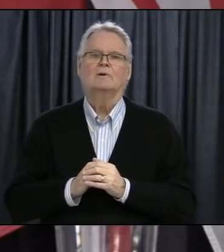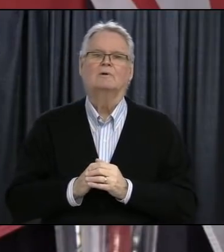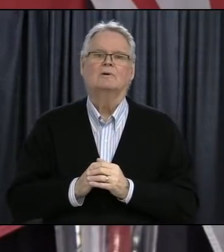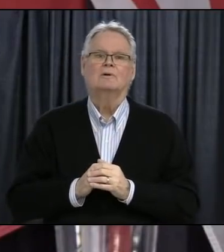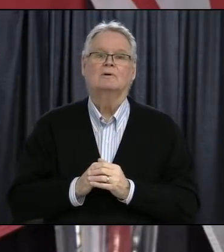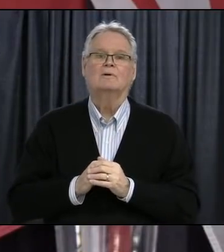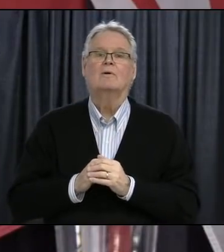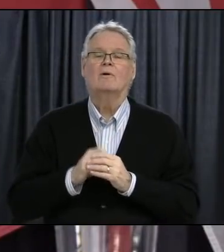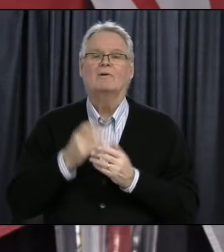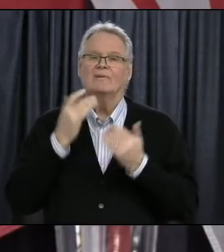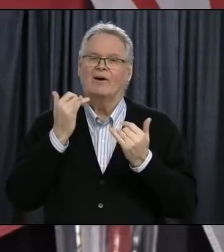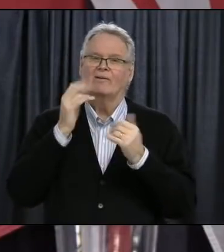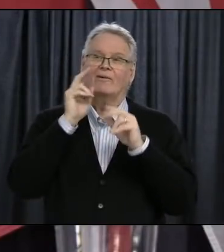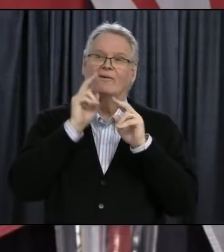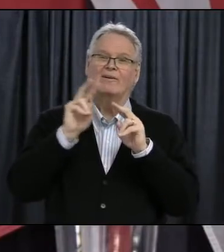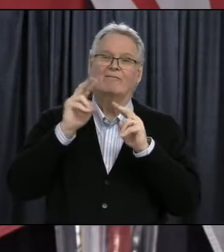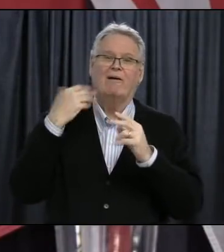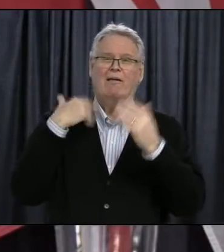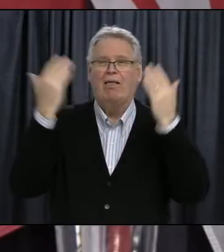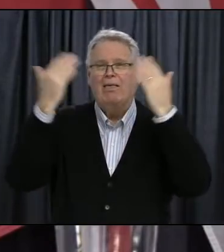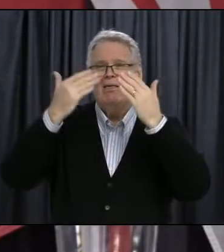to Dr. Haggie for a few remarks.